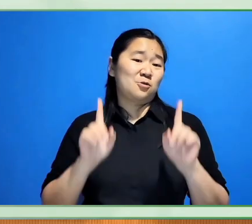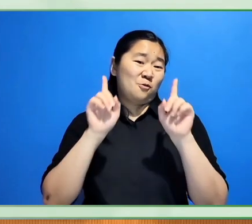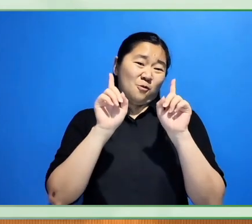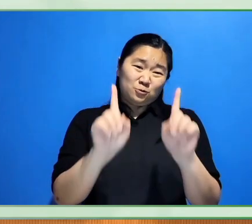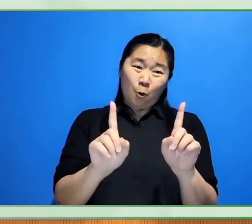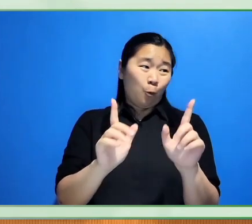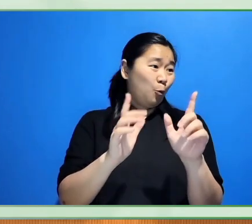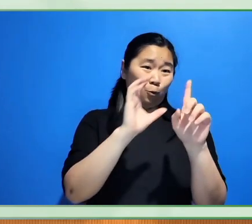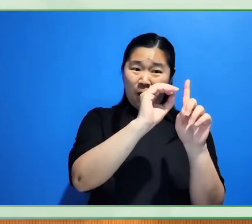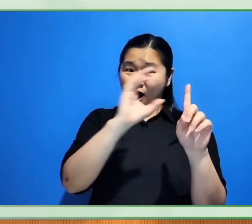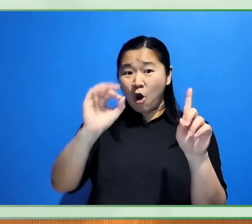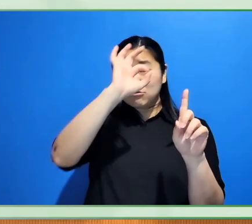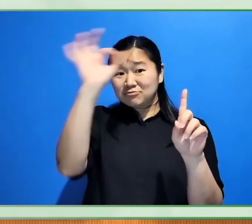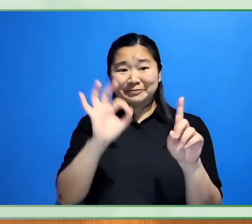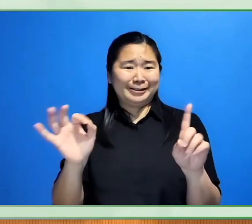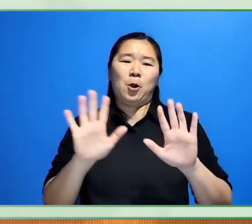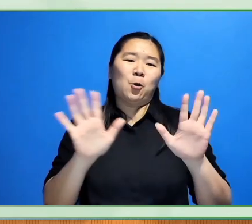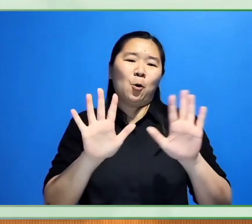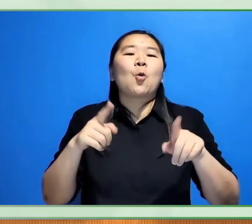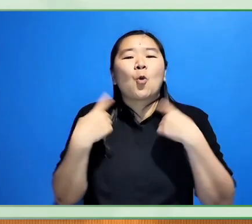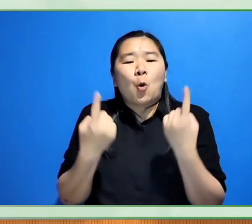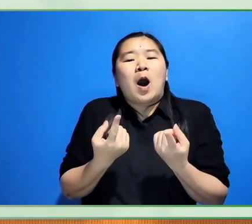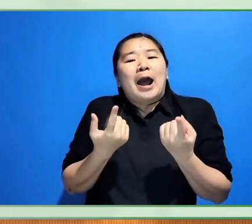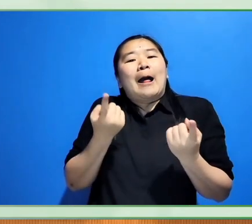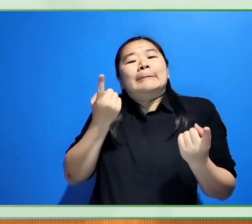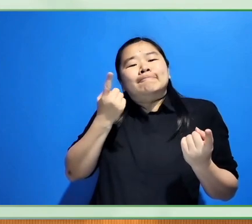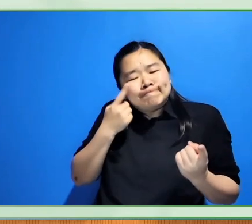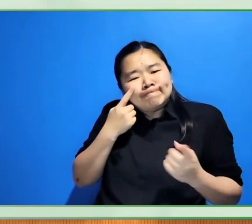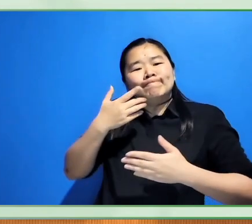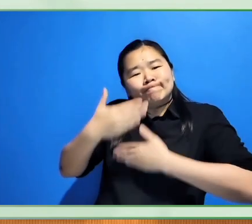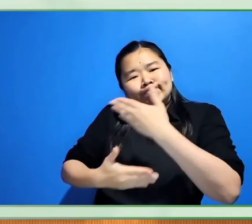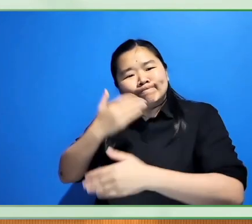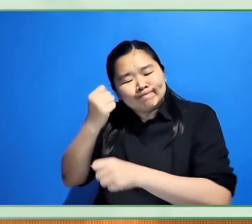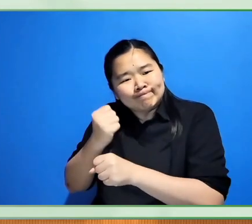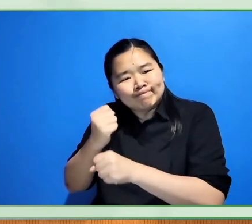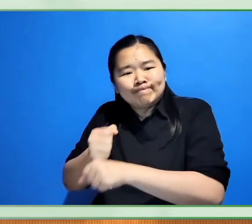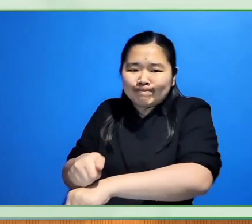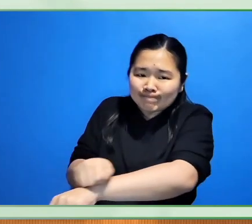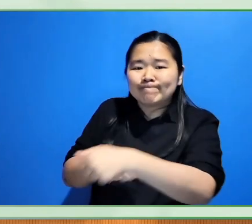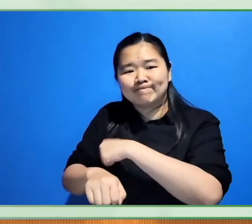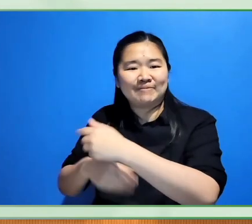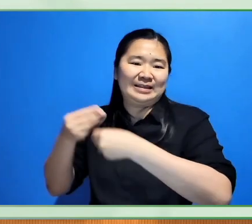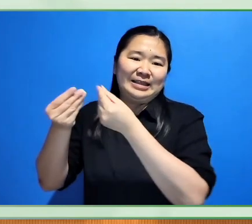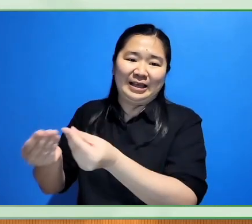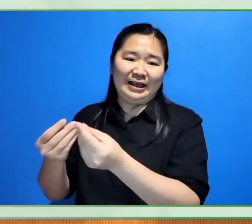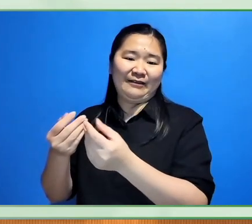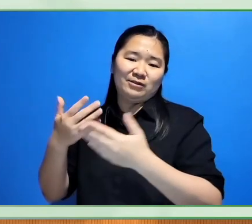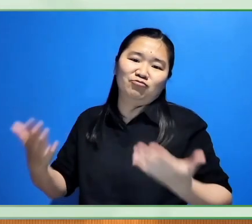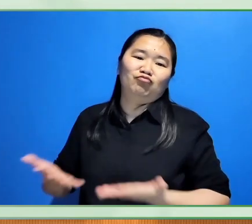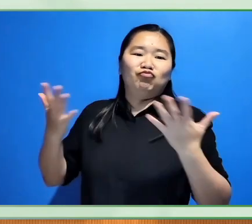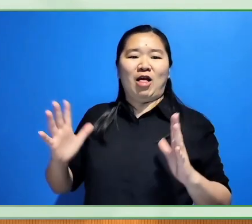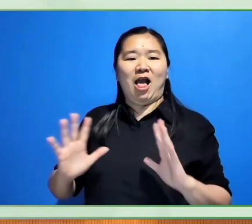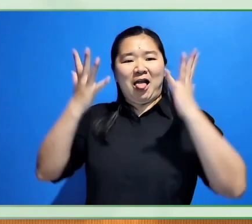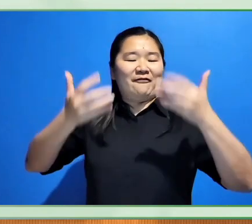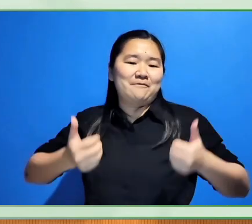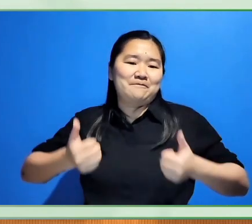I'm the older one in the team. I'm 33 years old. We are very talented, very motivated. We have regulatory team also. So